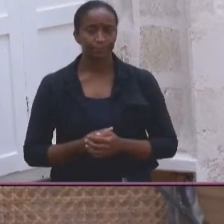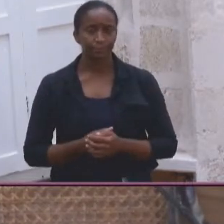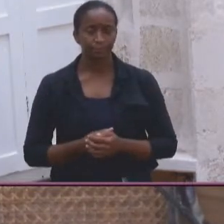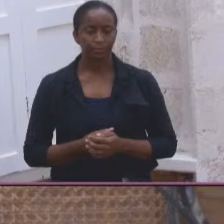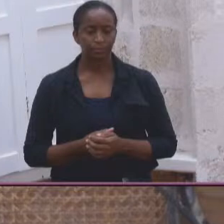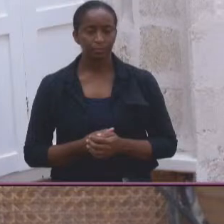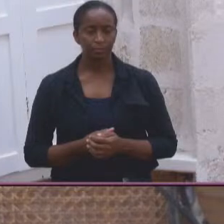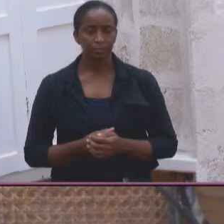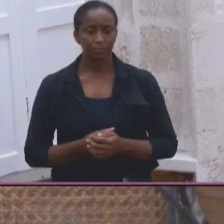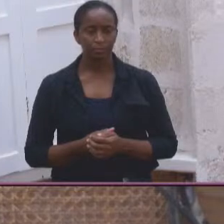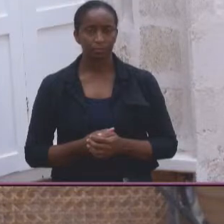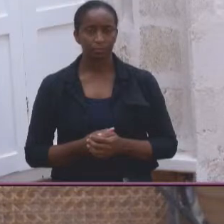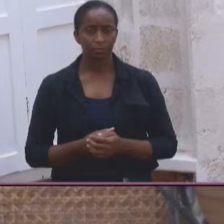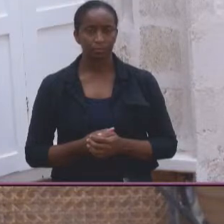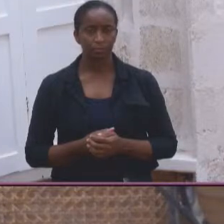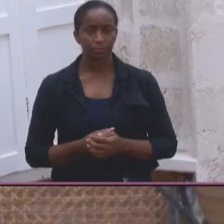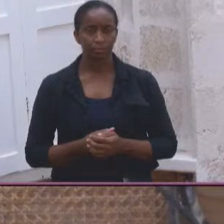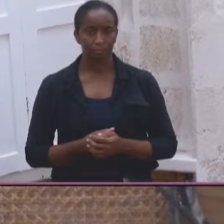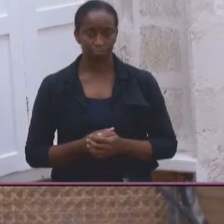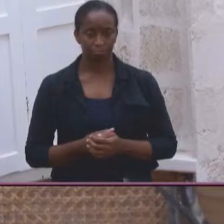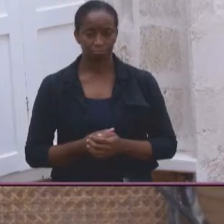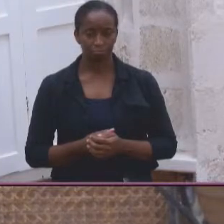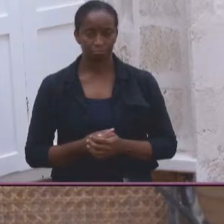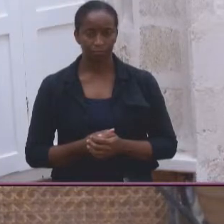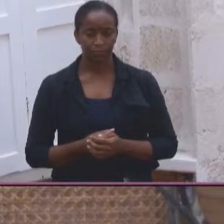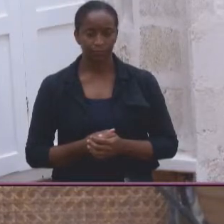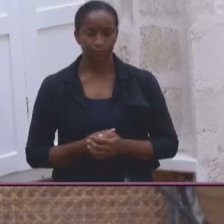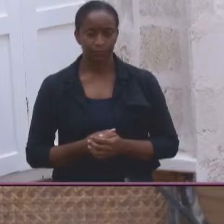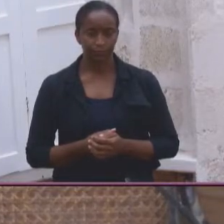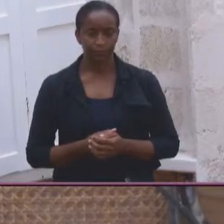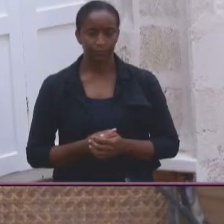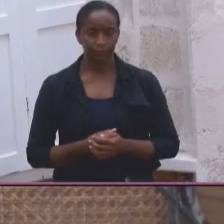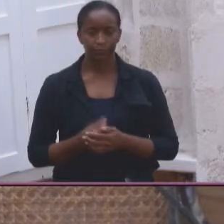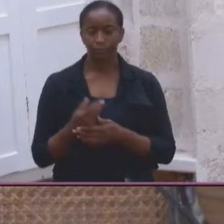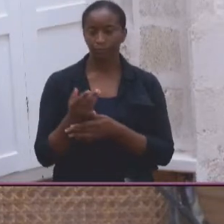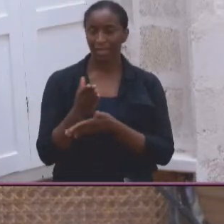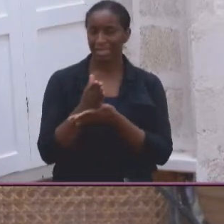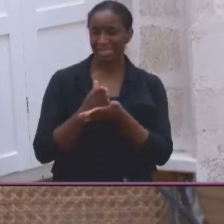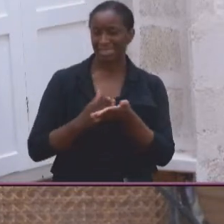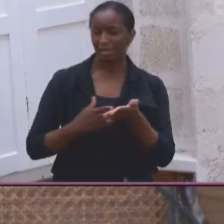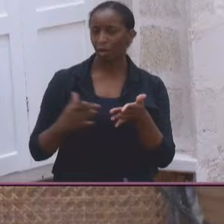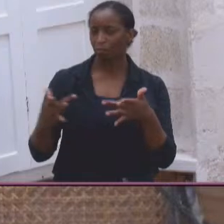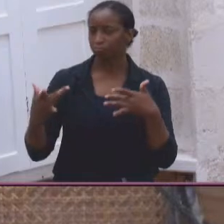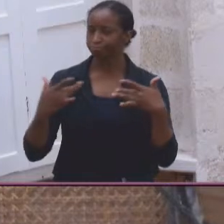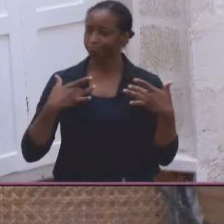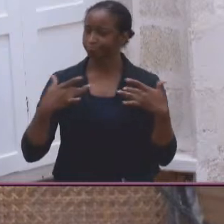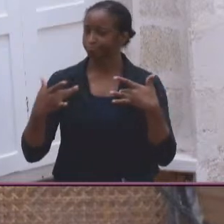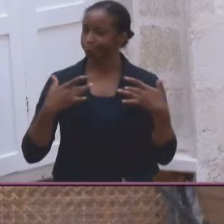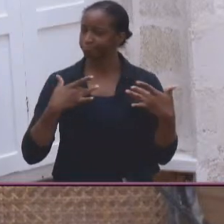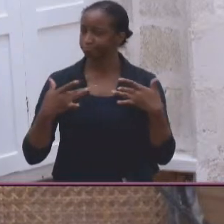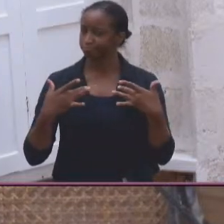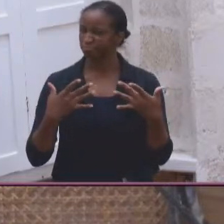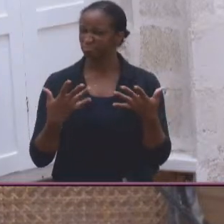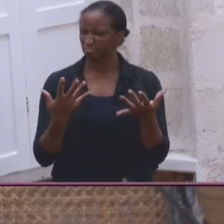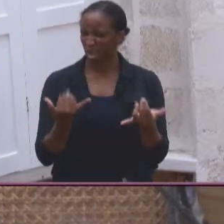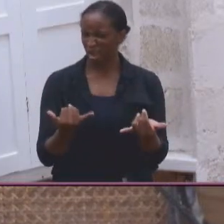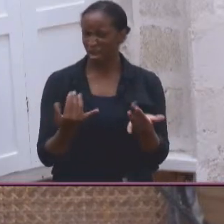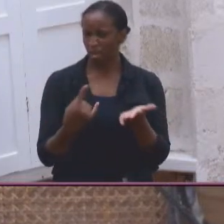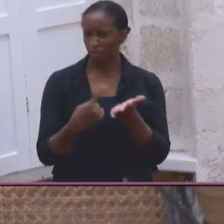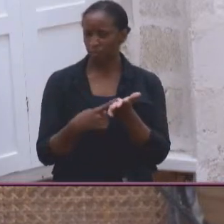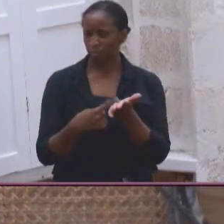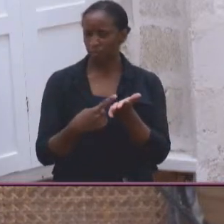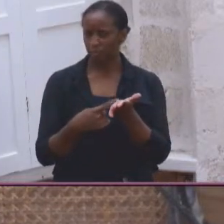issues, Mr. President, which I would like to address. Because this bill, the amendments here